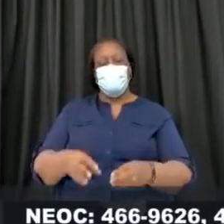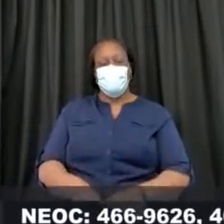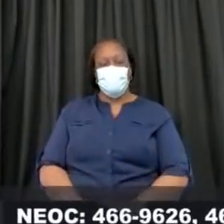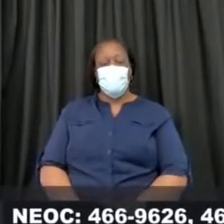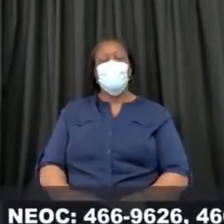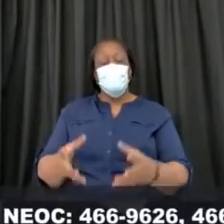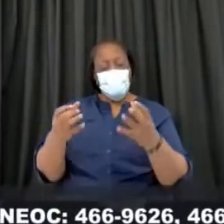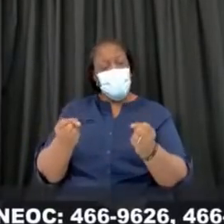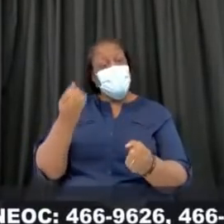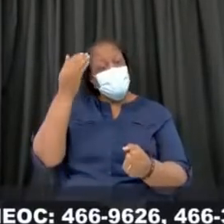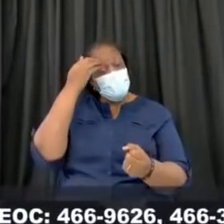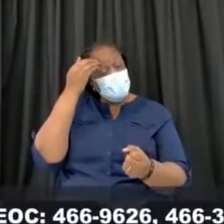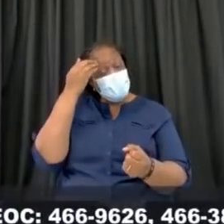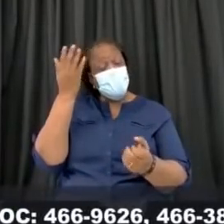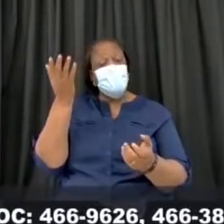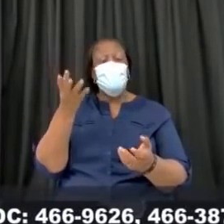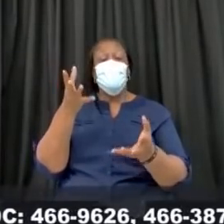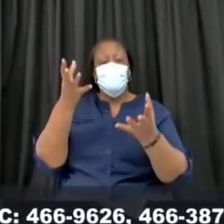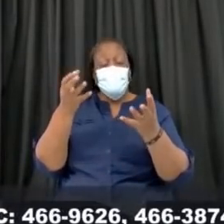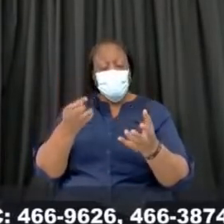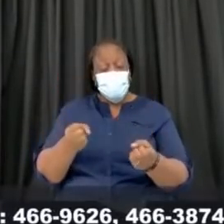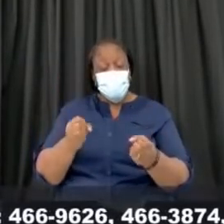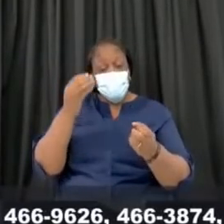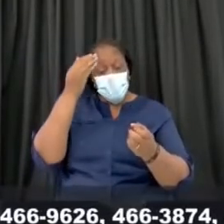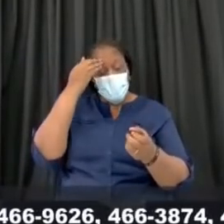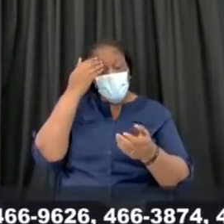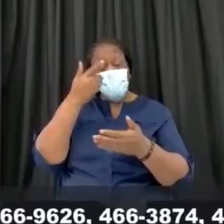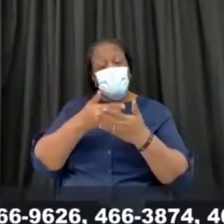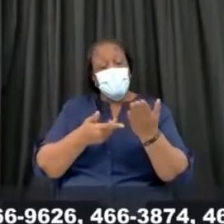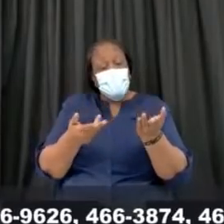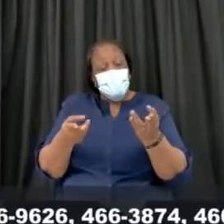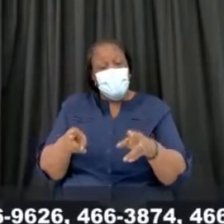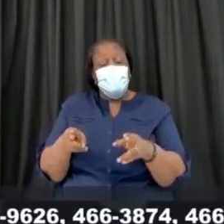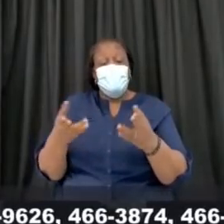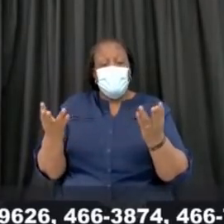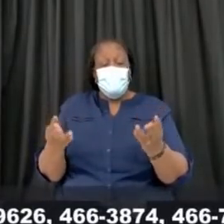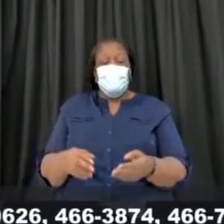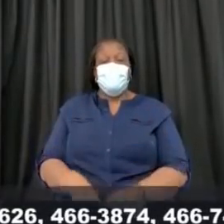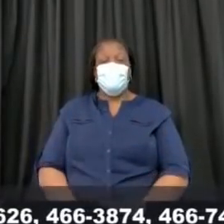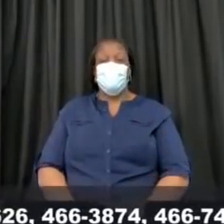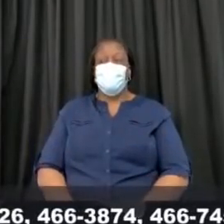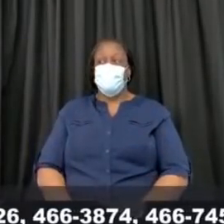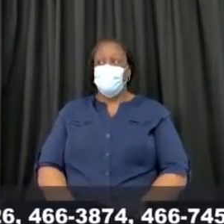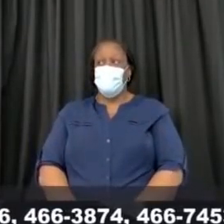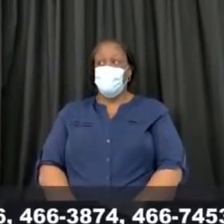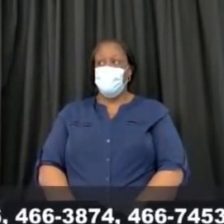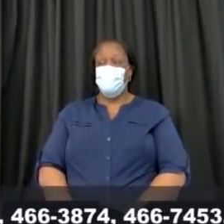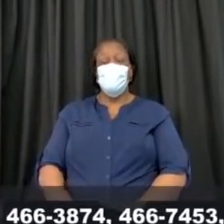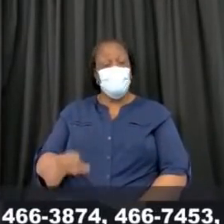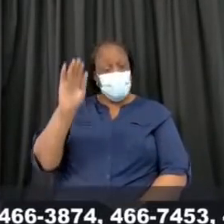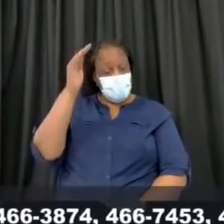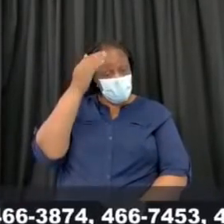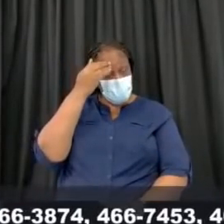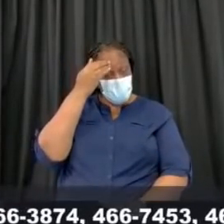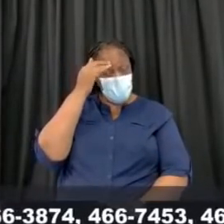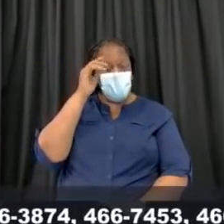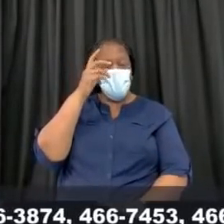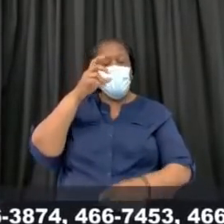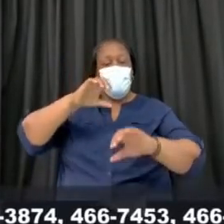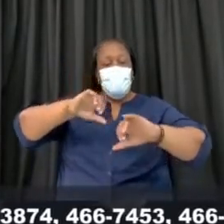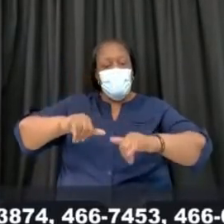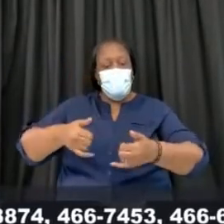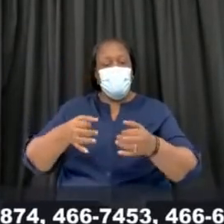we want you to be as well informed as you can be so that you can know how to